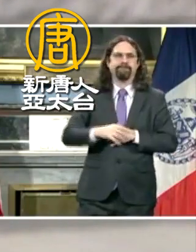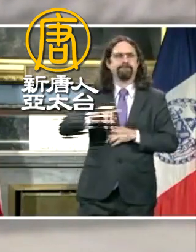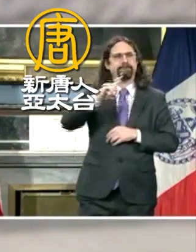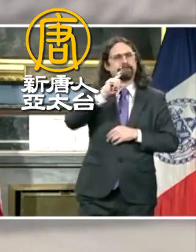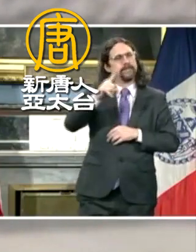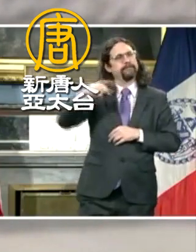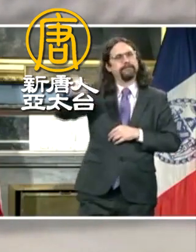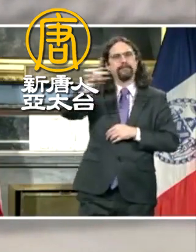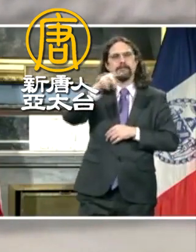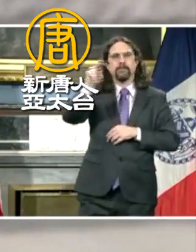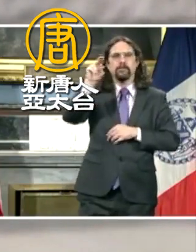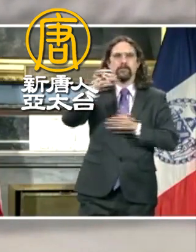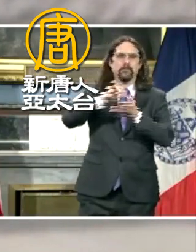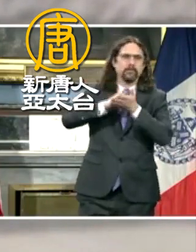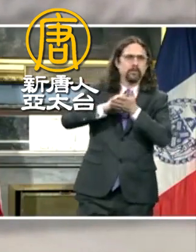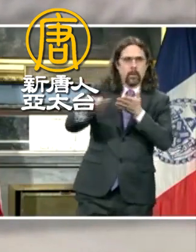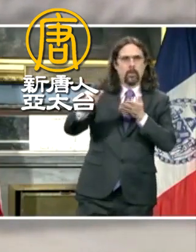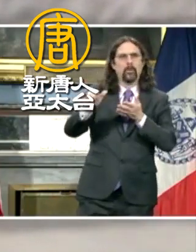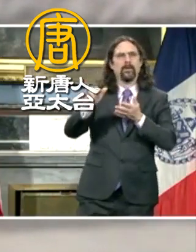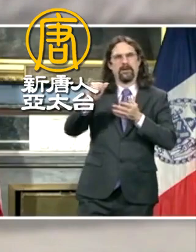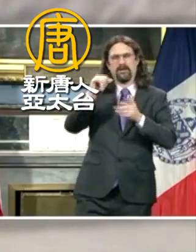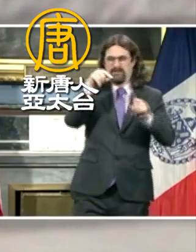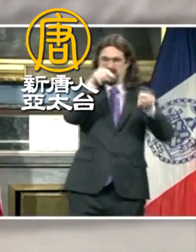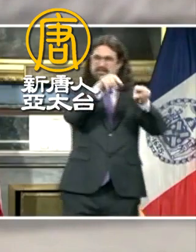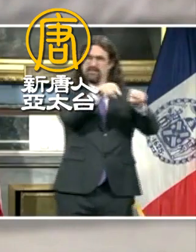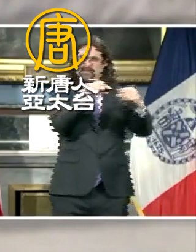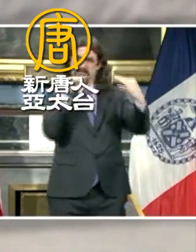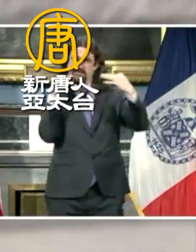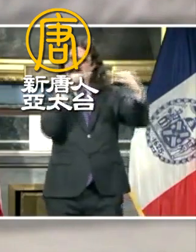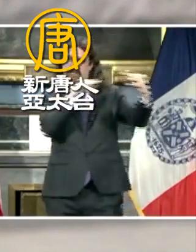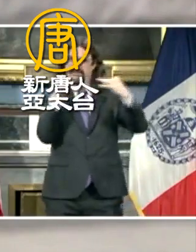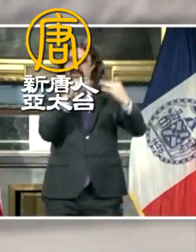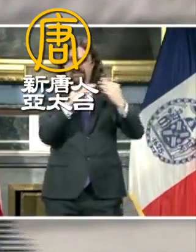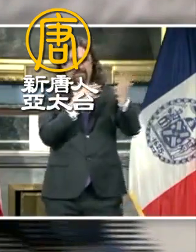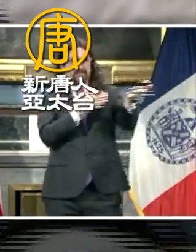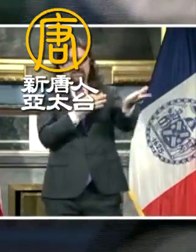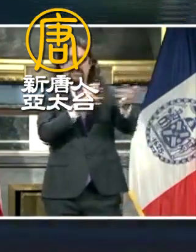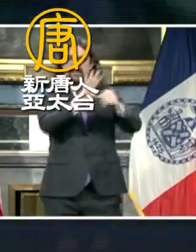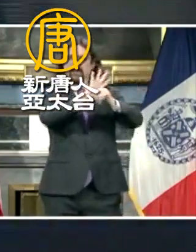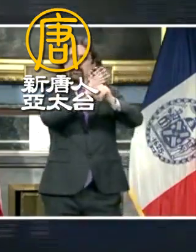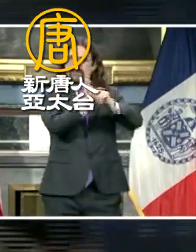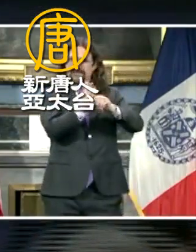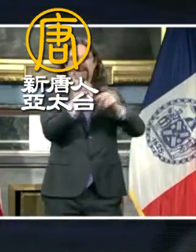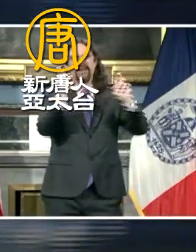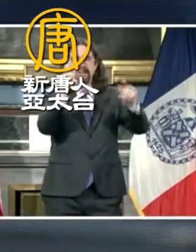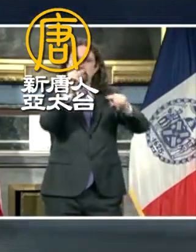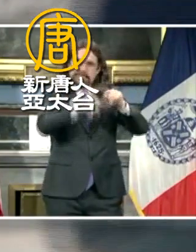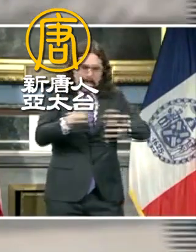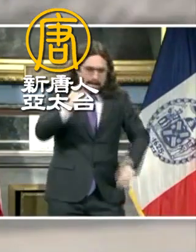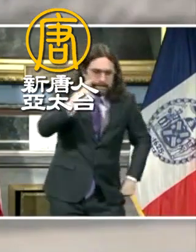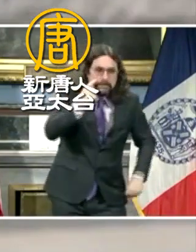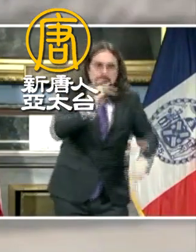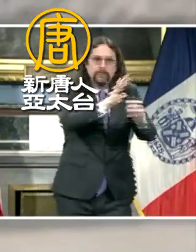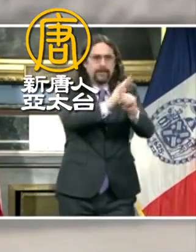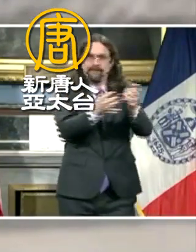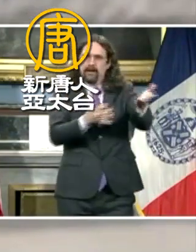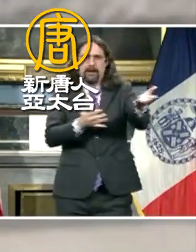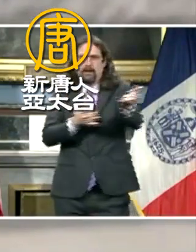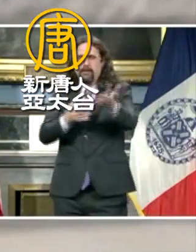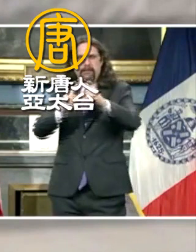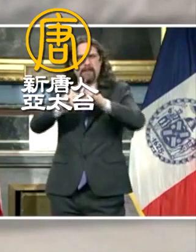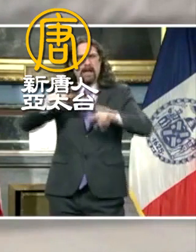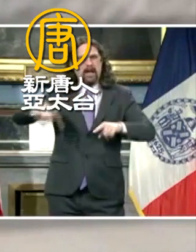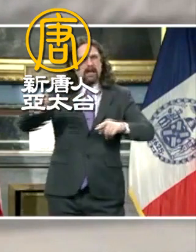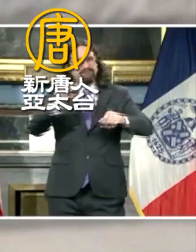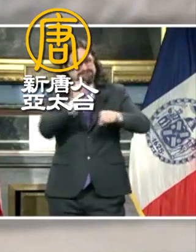enemy. But this city is fighting back with everything we've got.And this is a strong city and a resilient city, and people